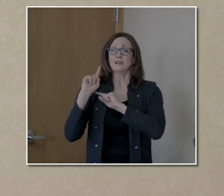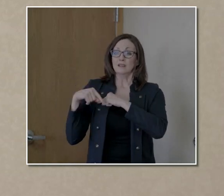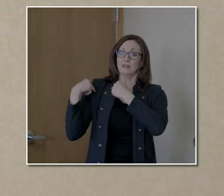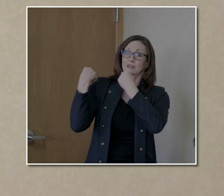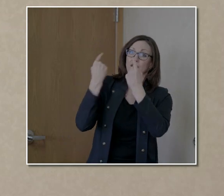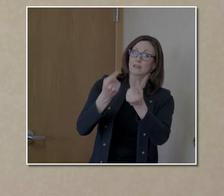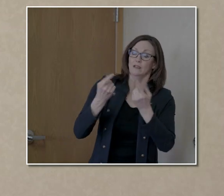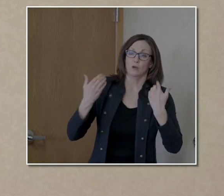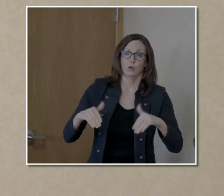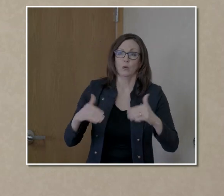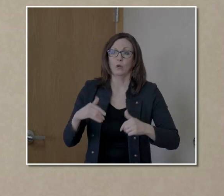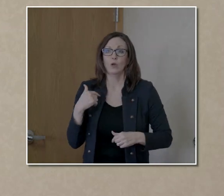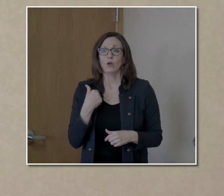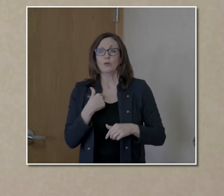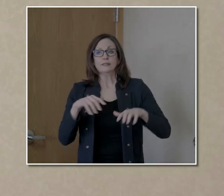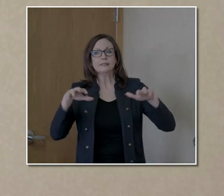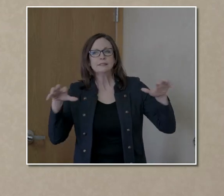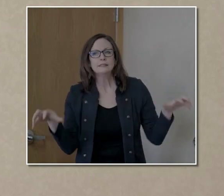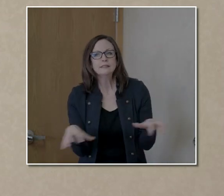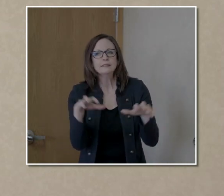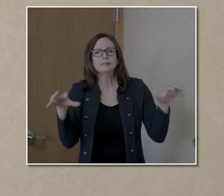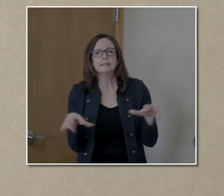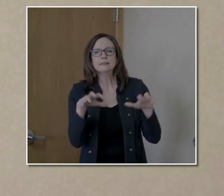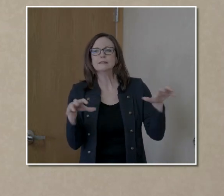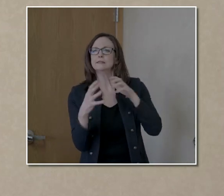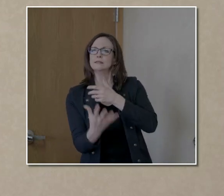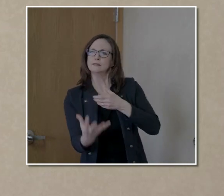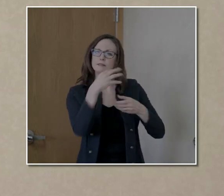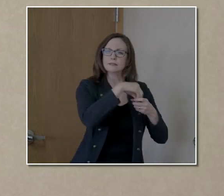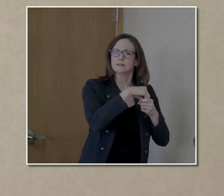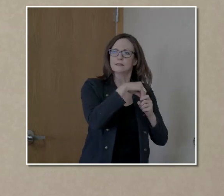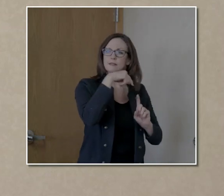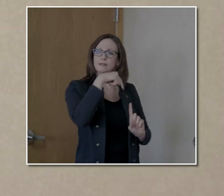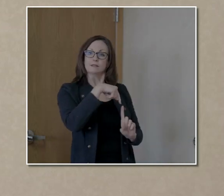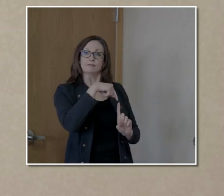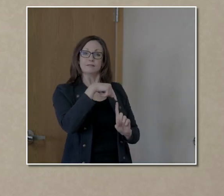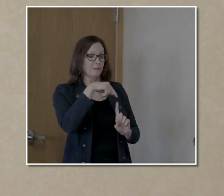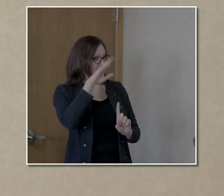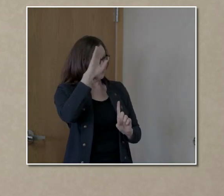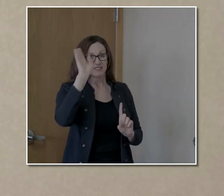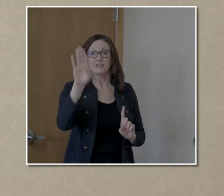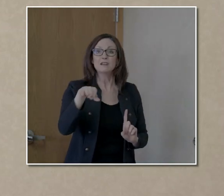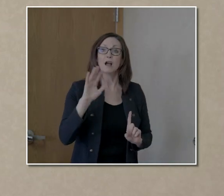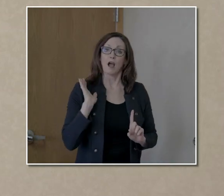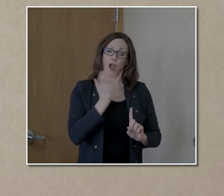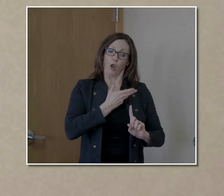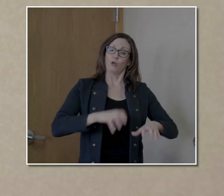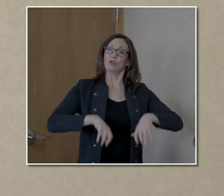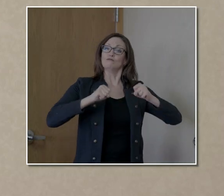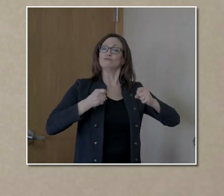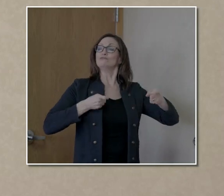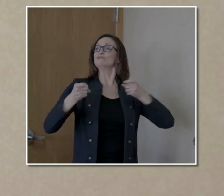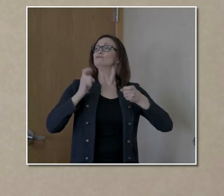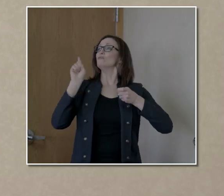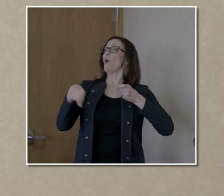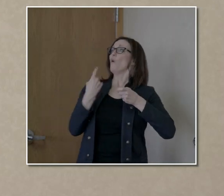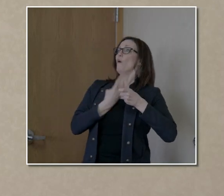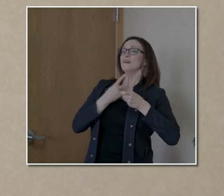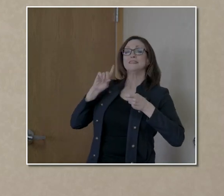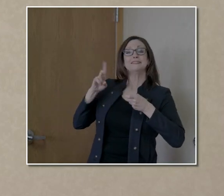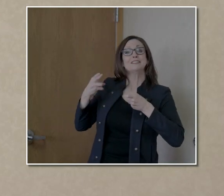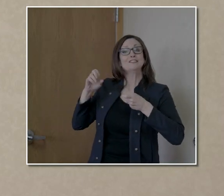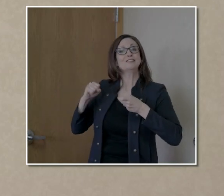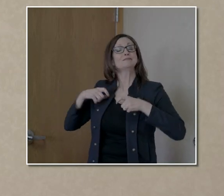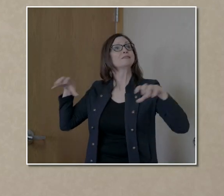our healthcare workers who are doing the tests. So let me share a few success stories about the work of the SCOC and the way we're